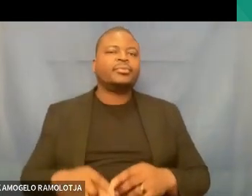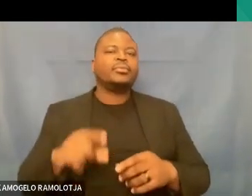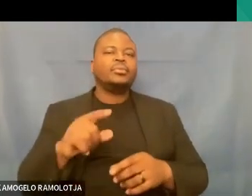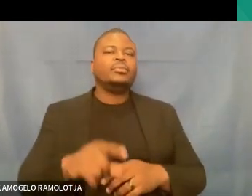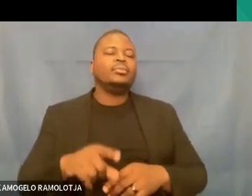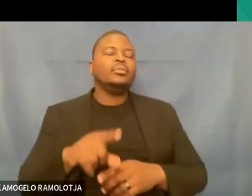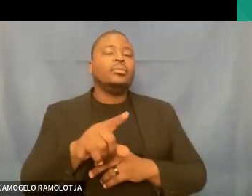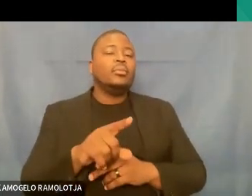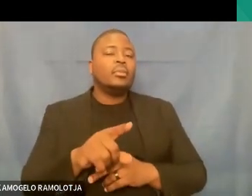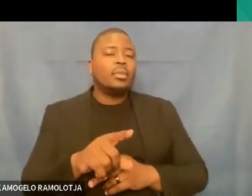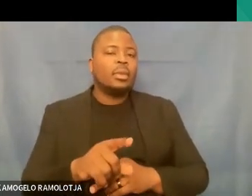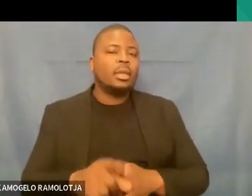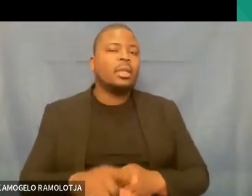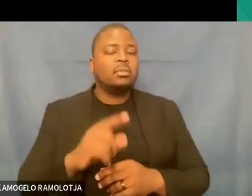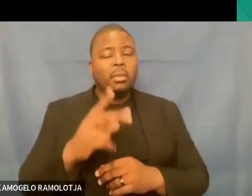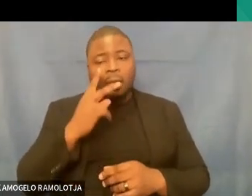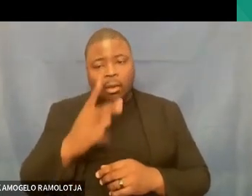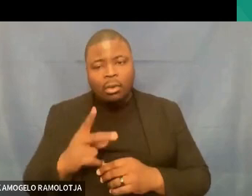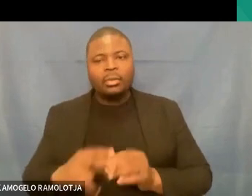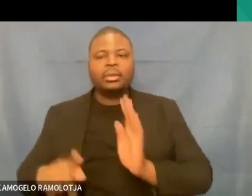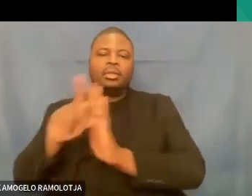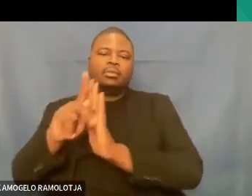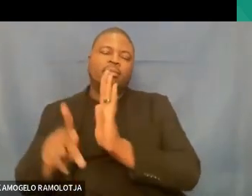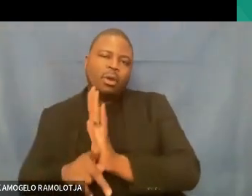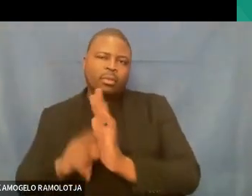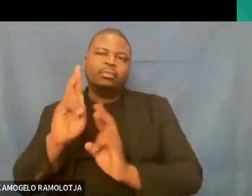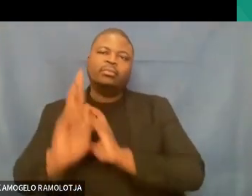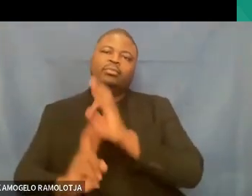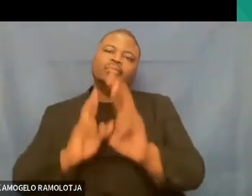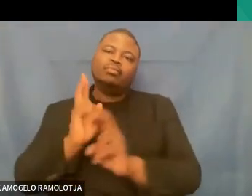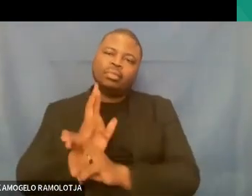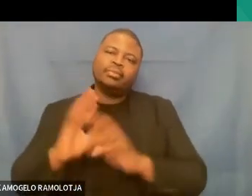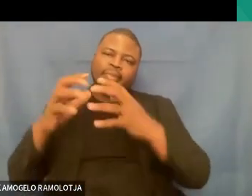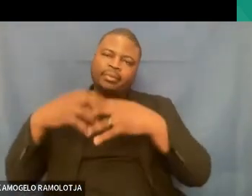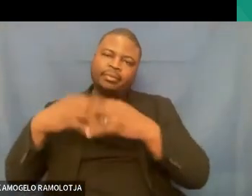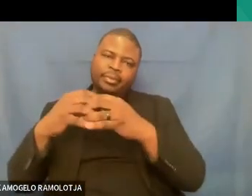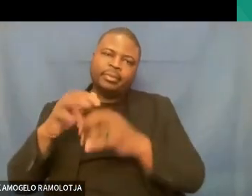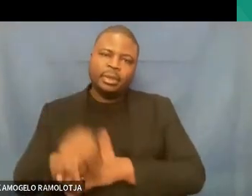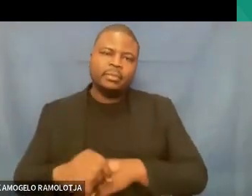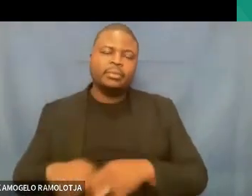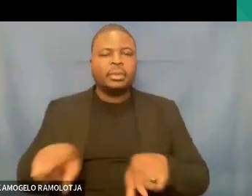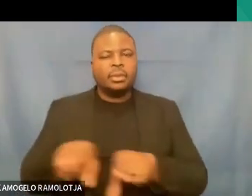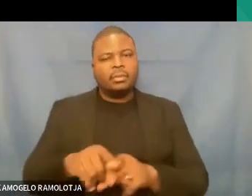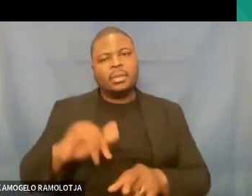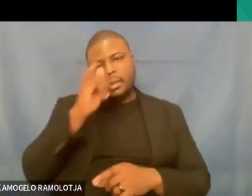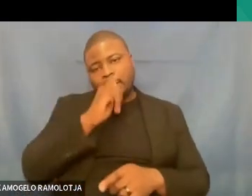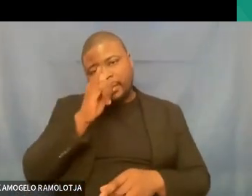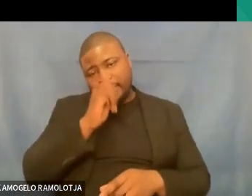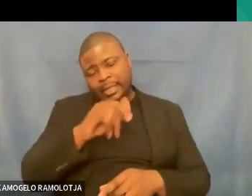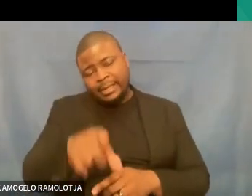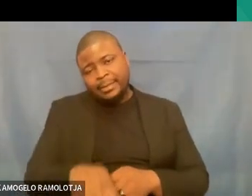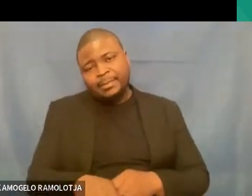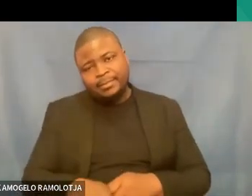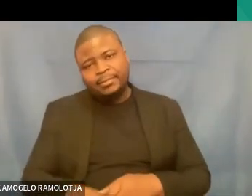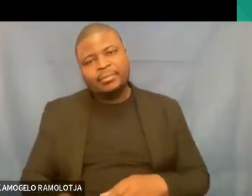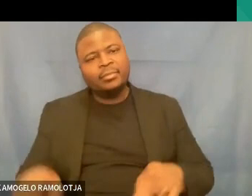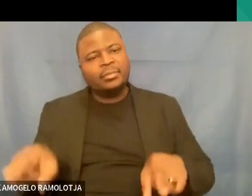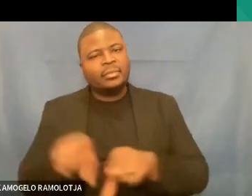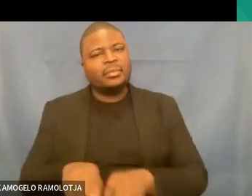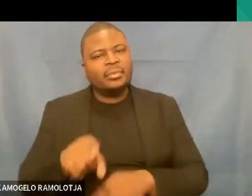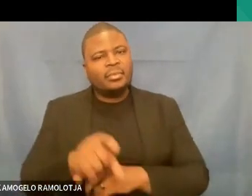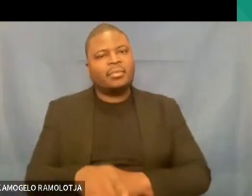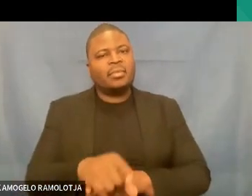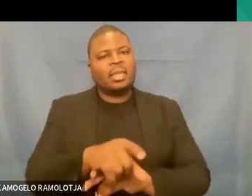about looking at policy reform, looking at the age of consent, decriminalization, and particularly strengthen the